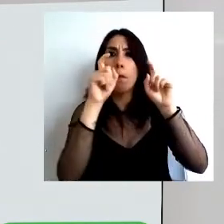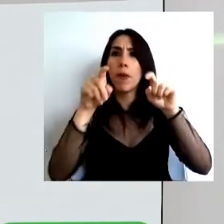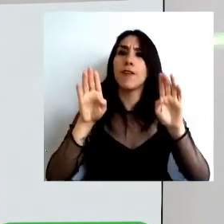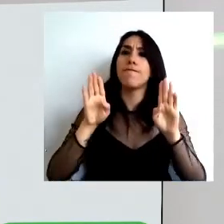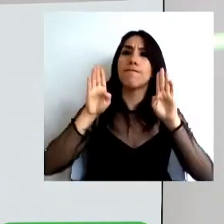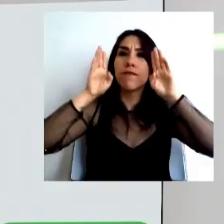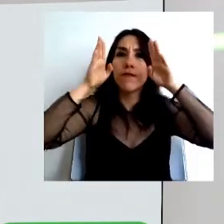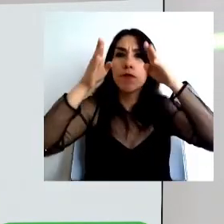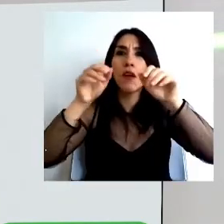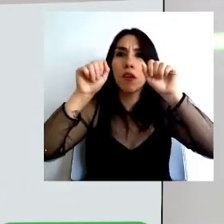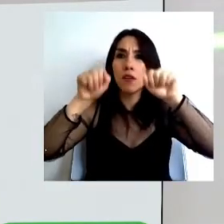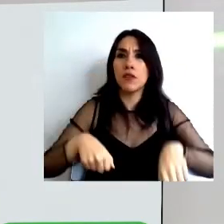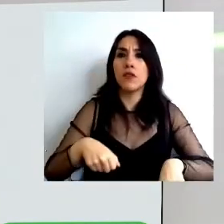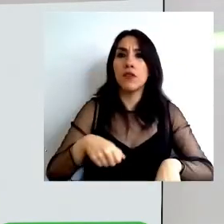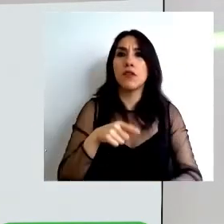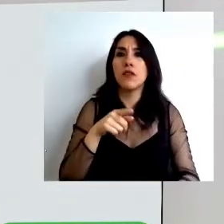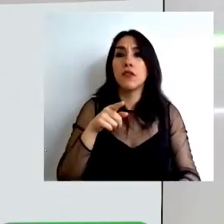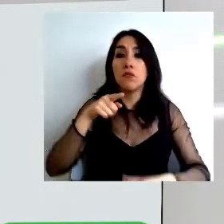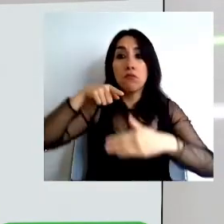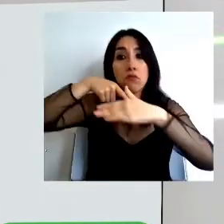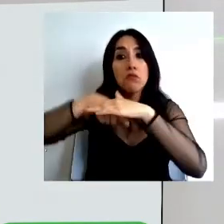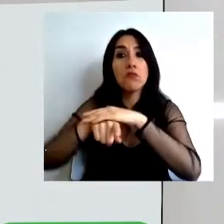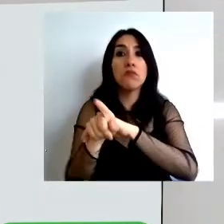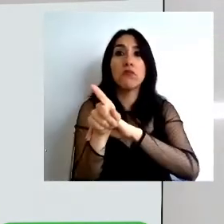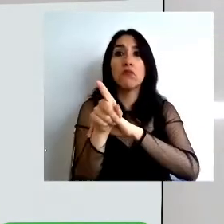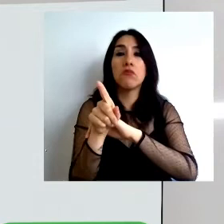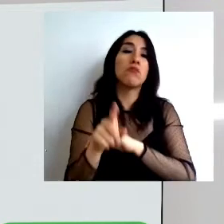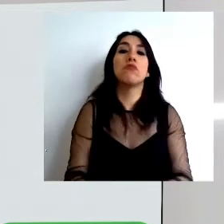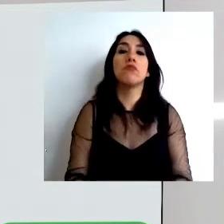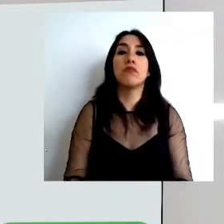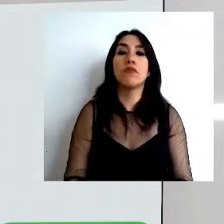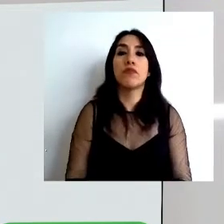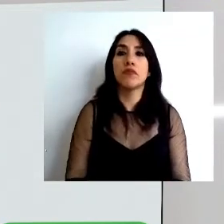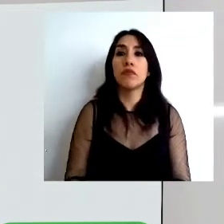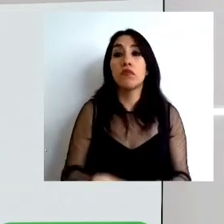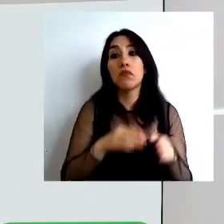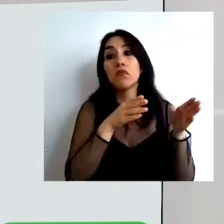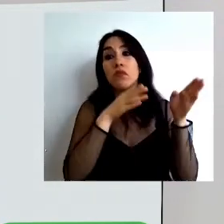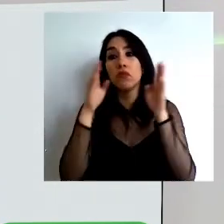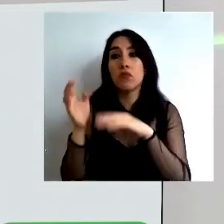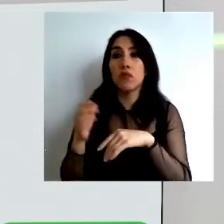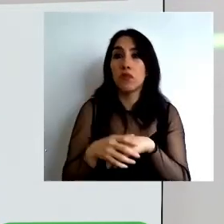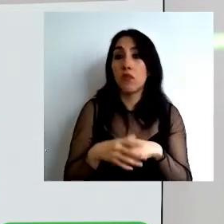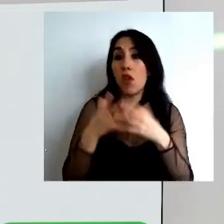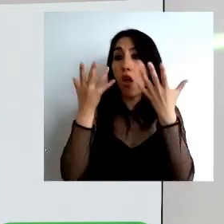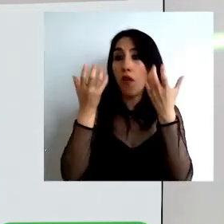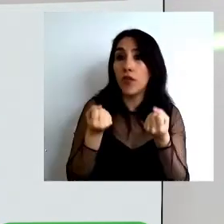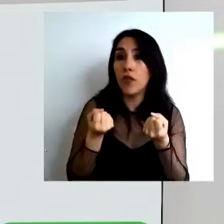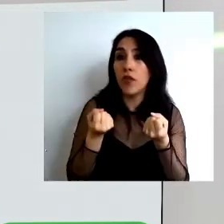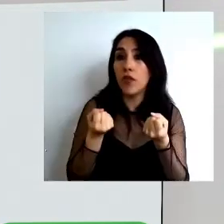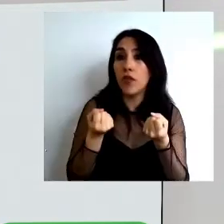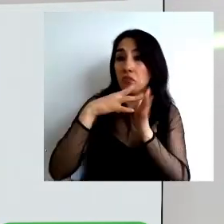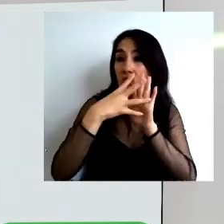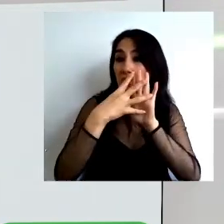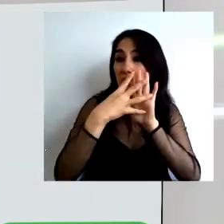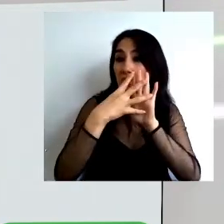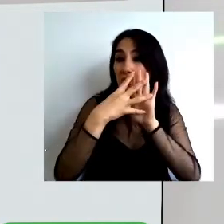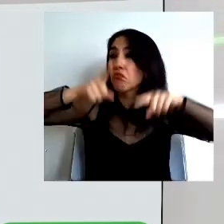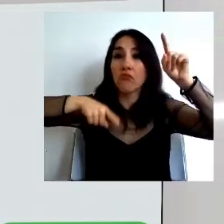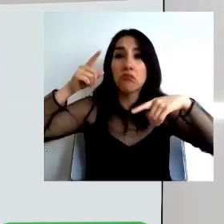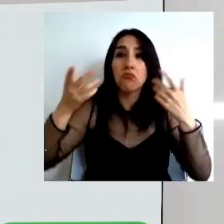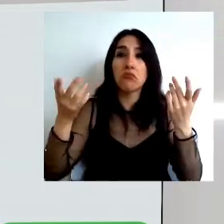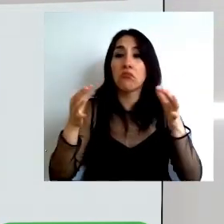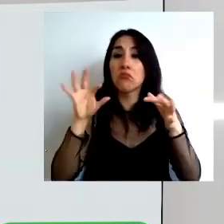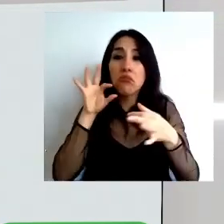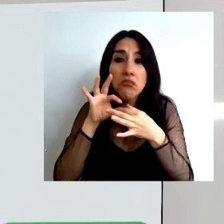will be showing models that are more related to direct impact. So these are models where you keep a bit more control. You